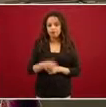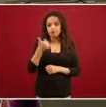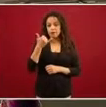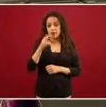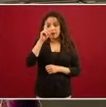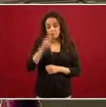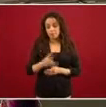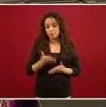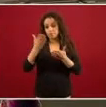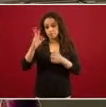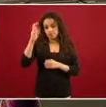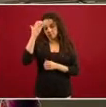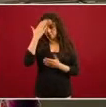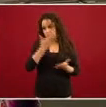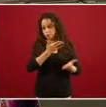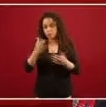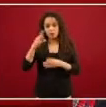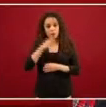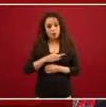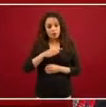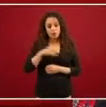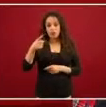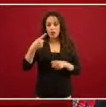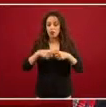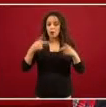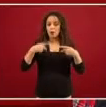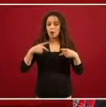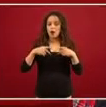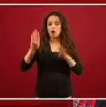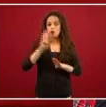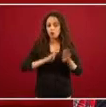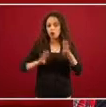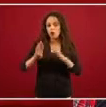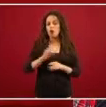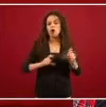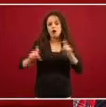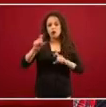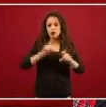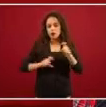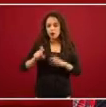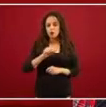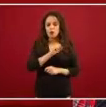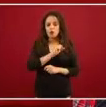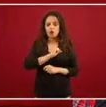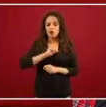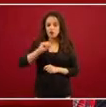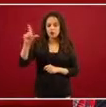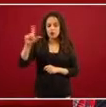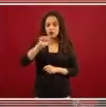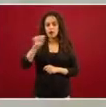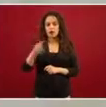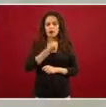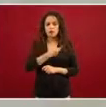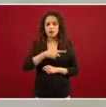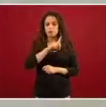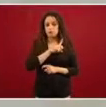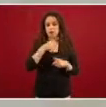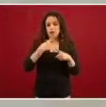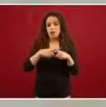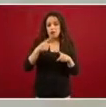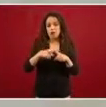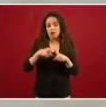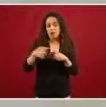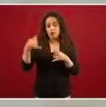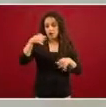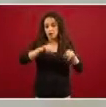and also thank you to all of these operators within, and the chemists and the biologists and all the professionals working inside the laboratories. Thank you so much